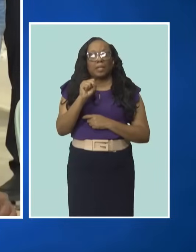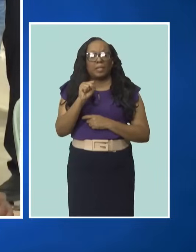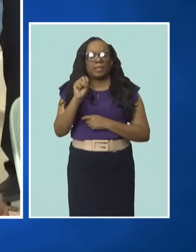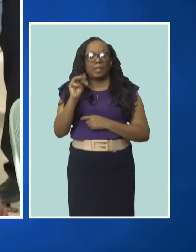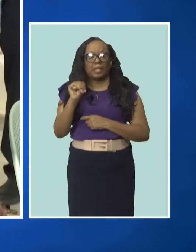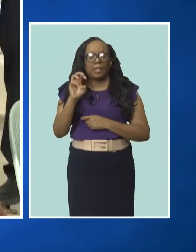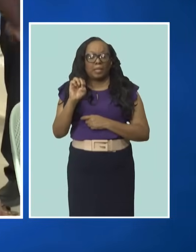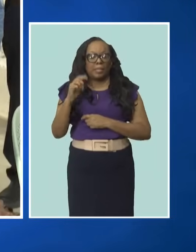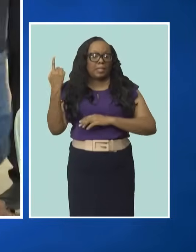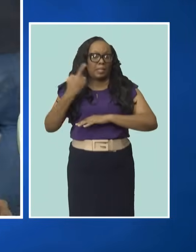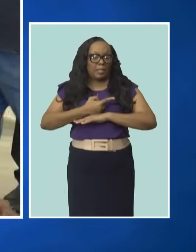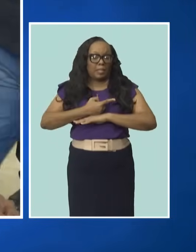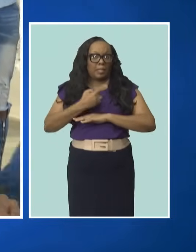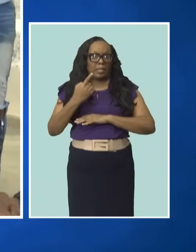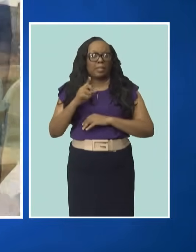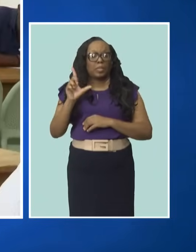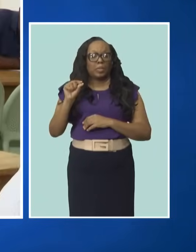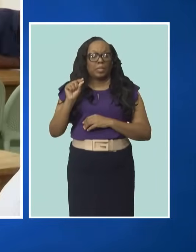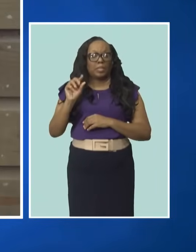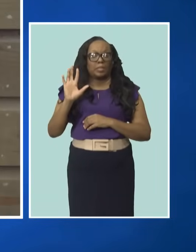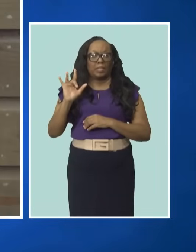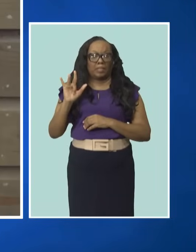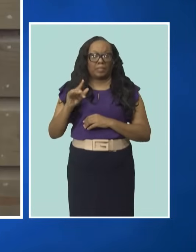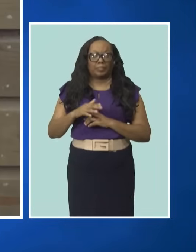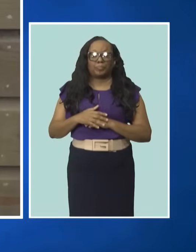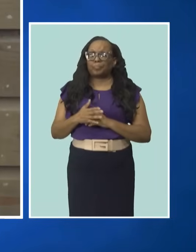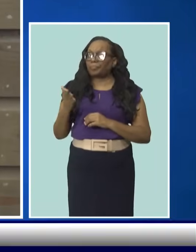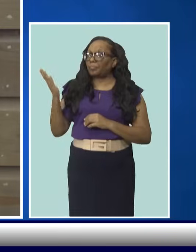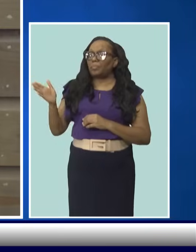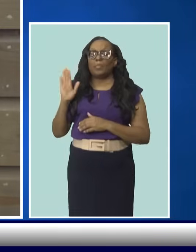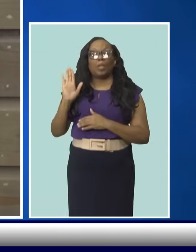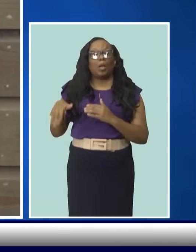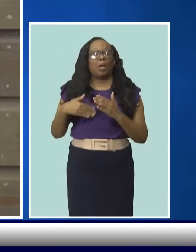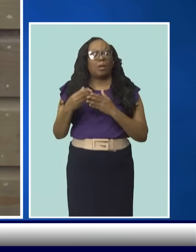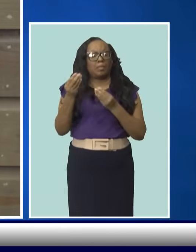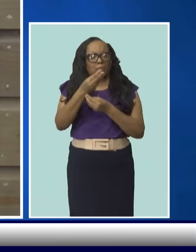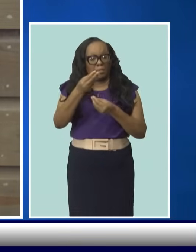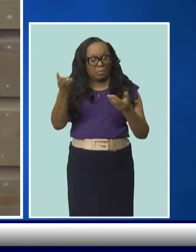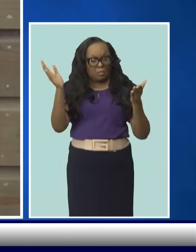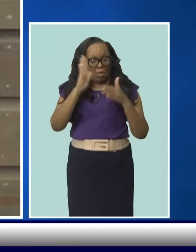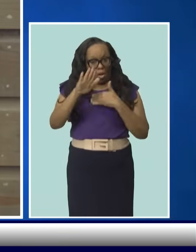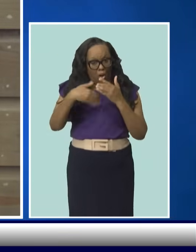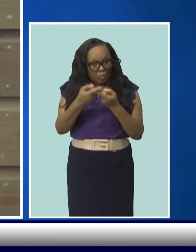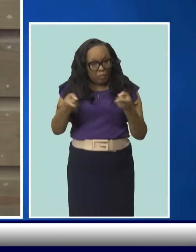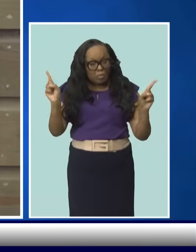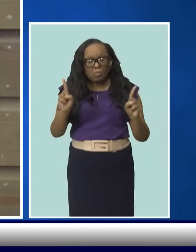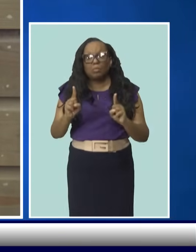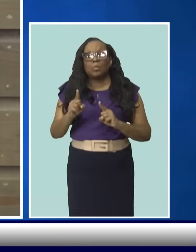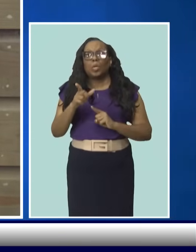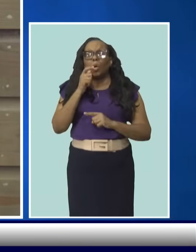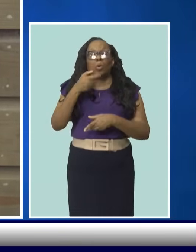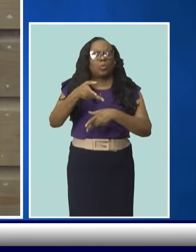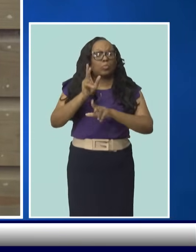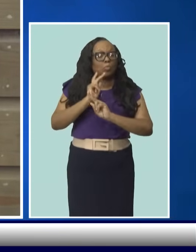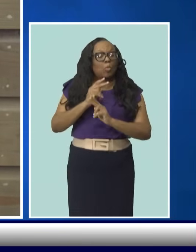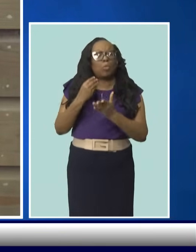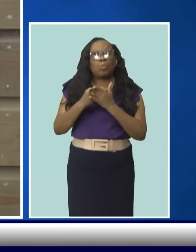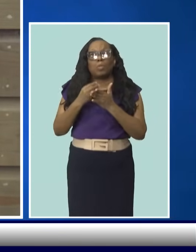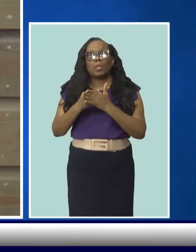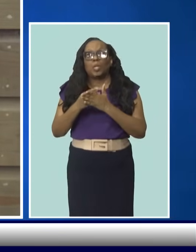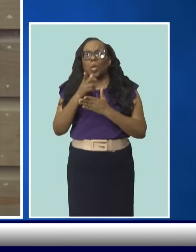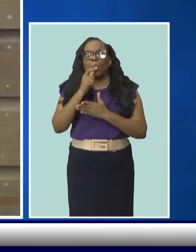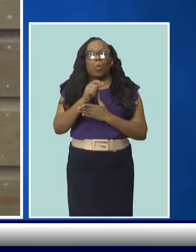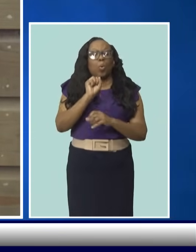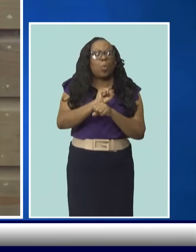Day 2025. All of you who are Fund Access, small business, and trust loan clients. Through